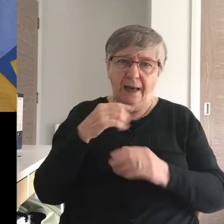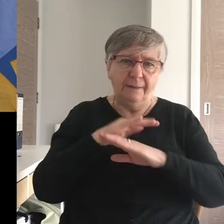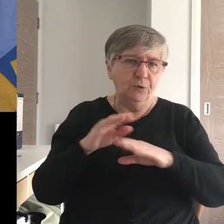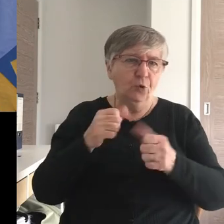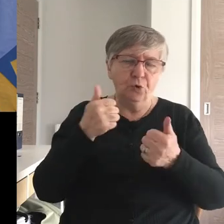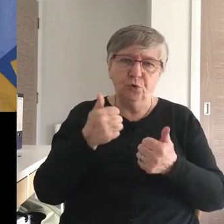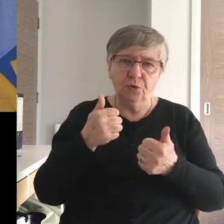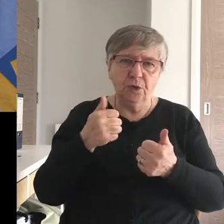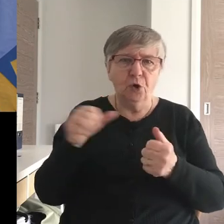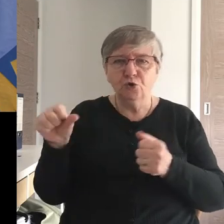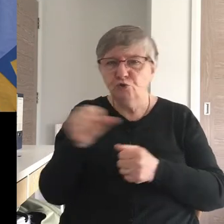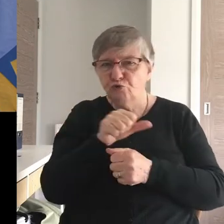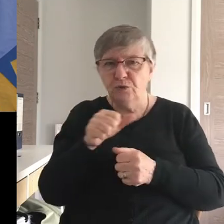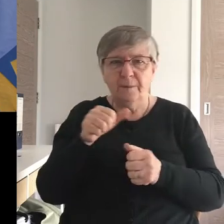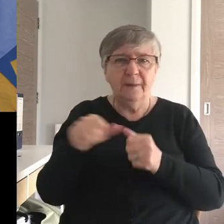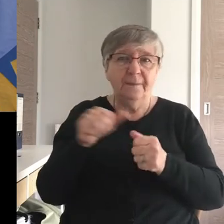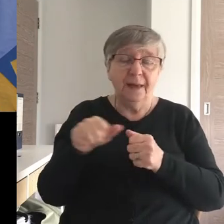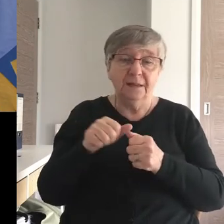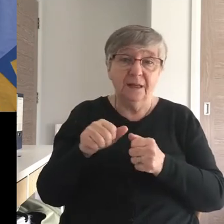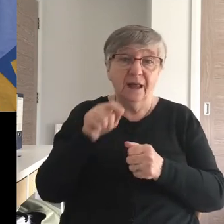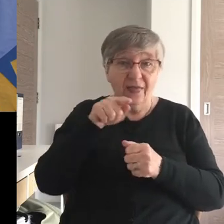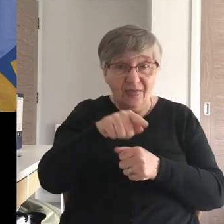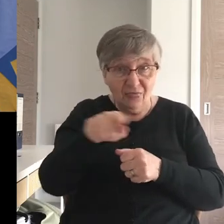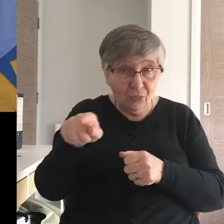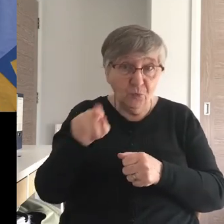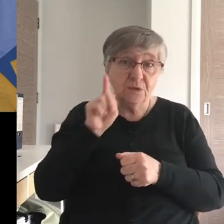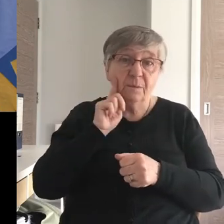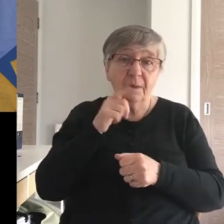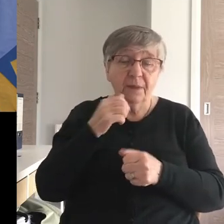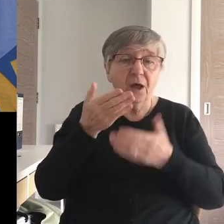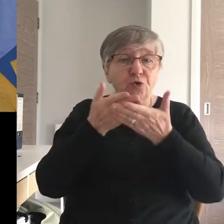different and better, they are already showing